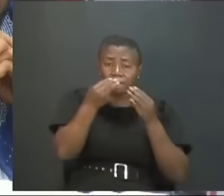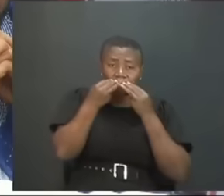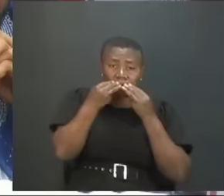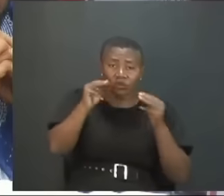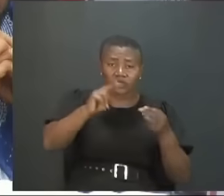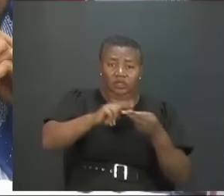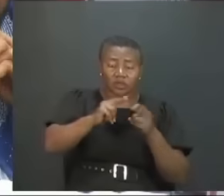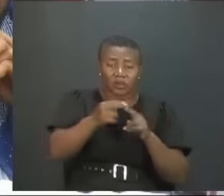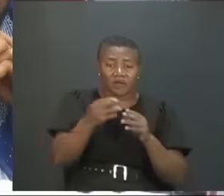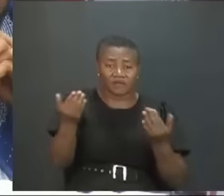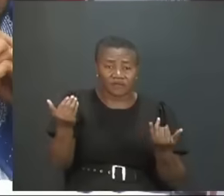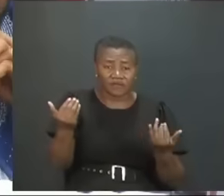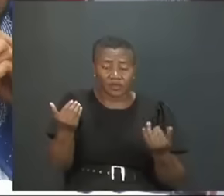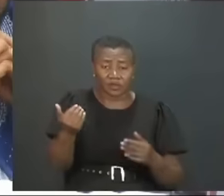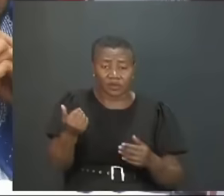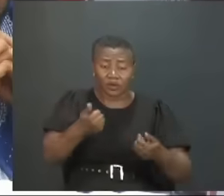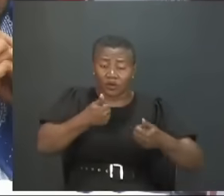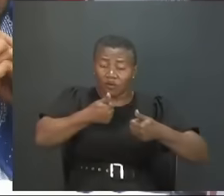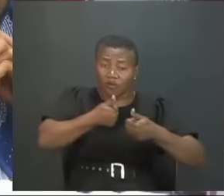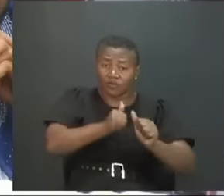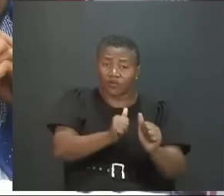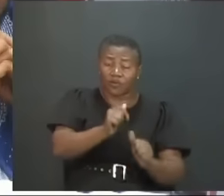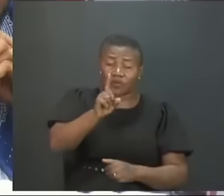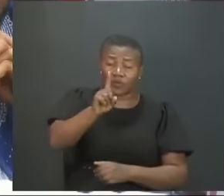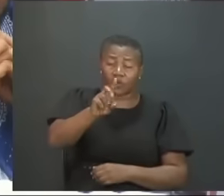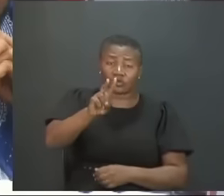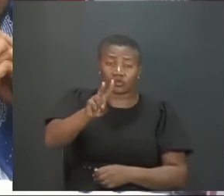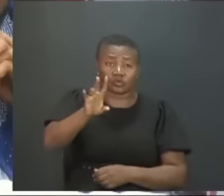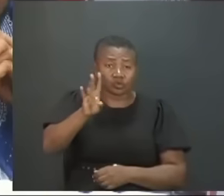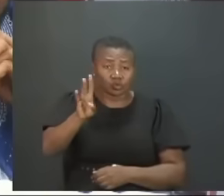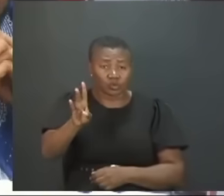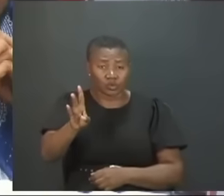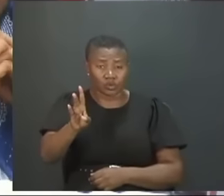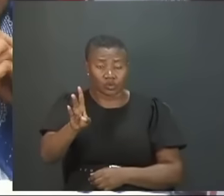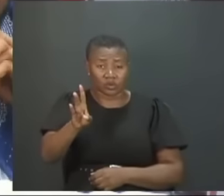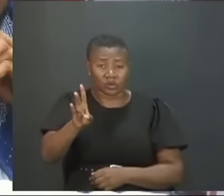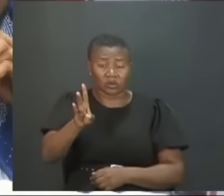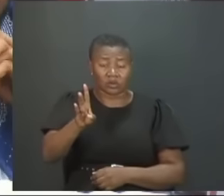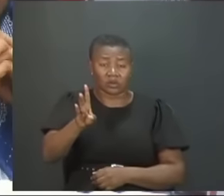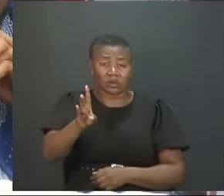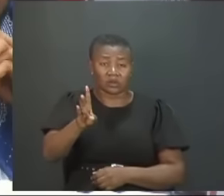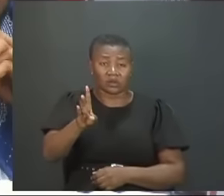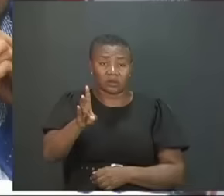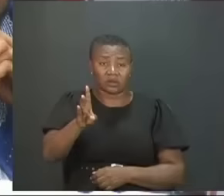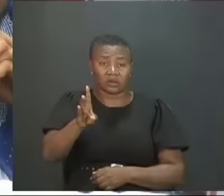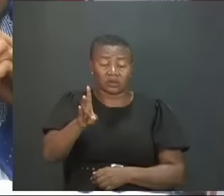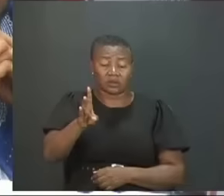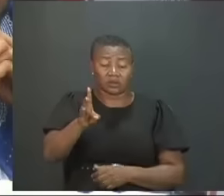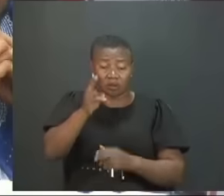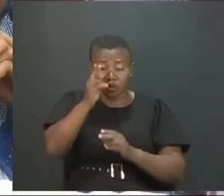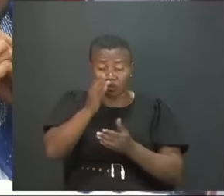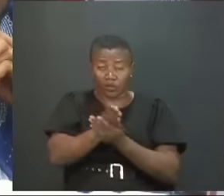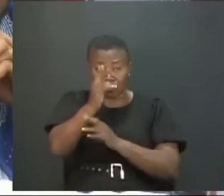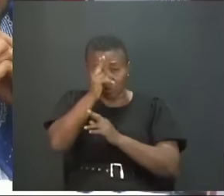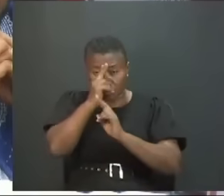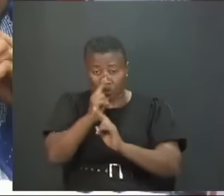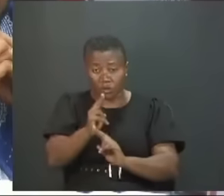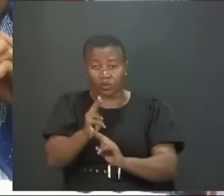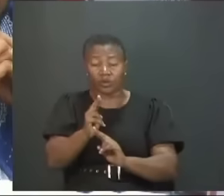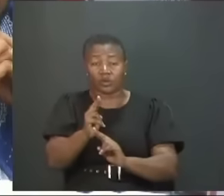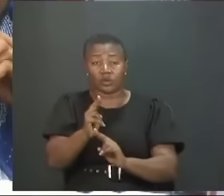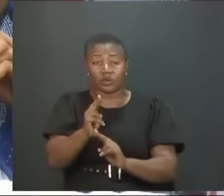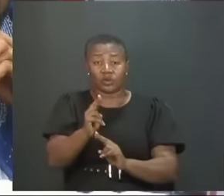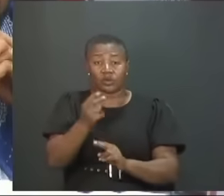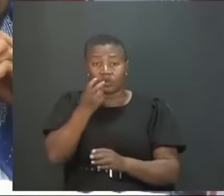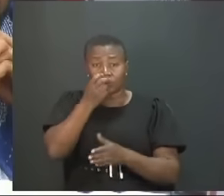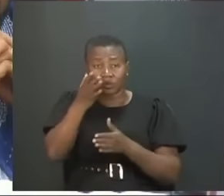and quote, that pursuant to order 127 of the standing orders, the Right Honorable Speaker reviews the ruling of